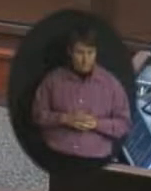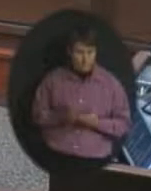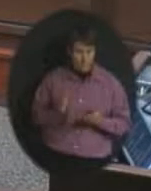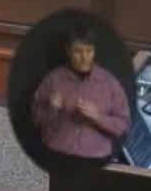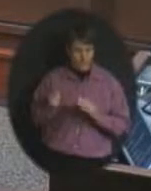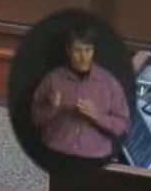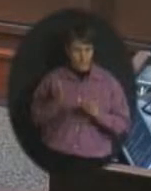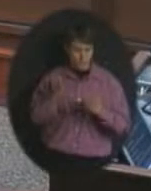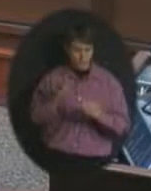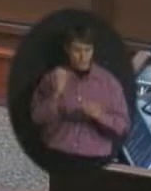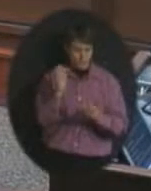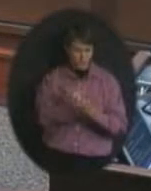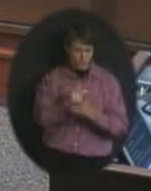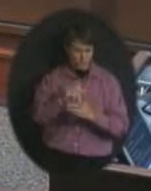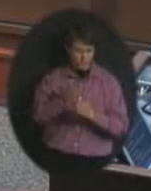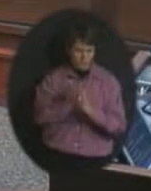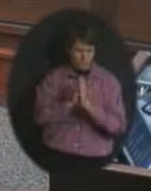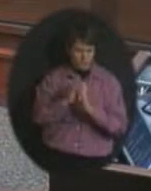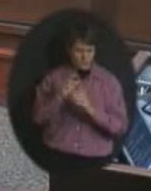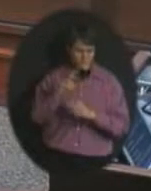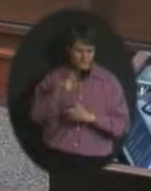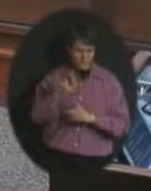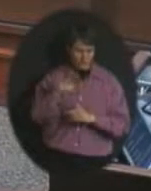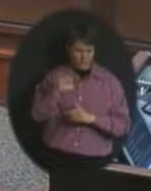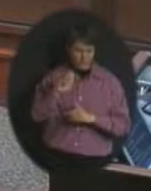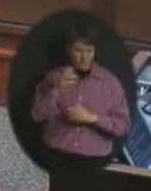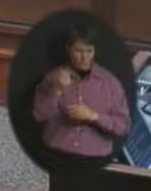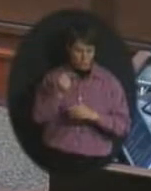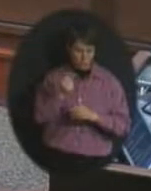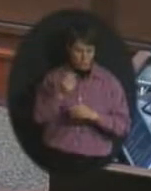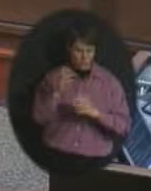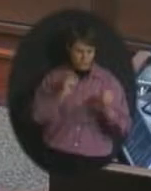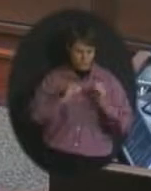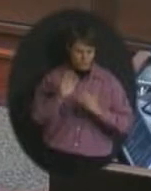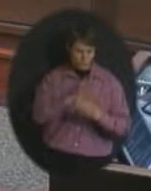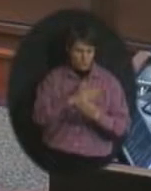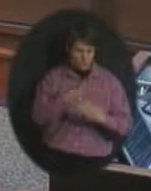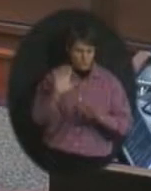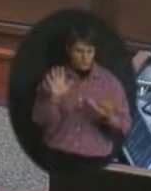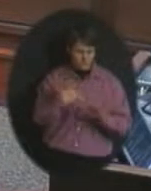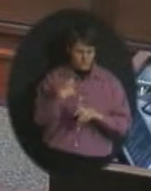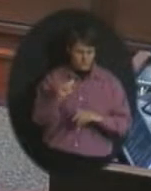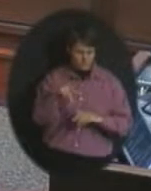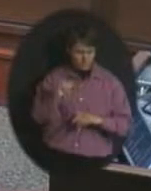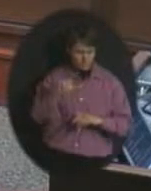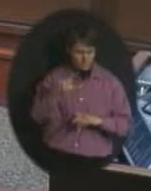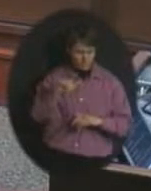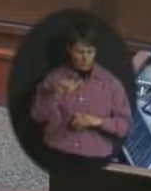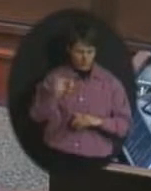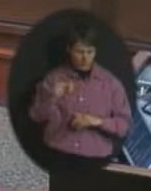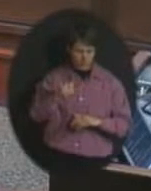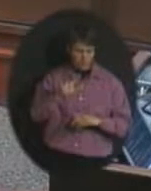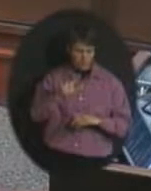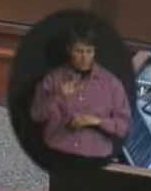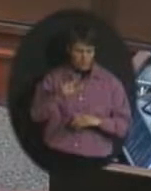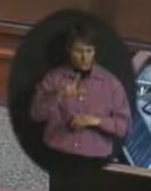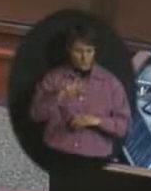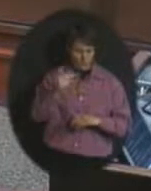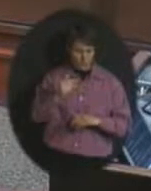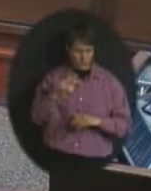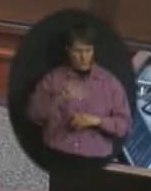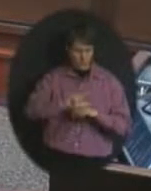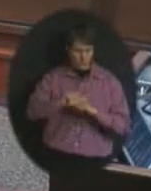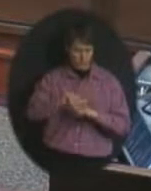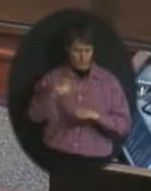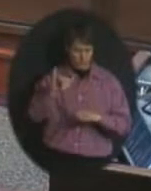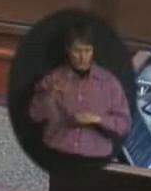I move to approve requested variance to hold Masterworks concert on Sunday, September 29, 2013 at 3 o'clock p.m. at Yardley Hall